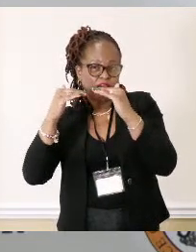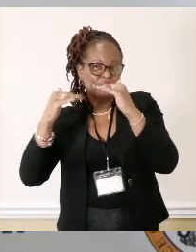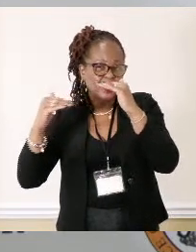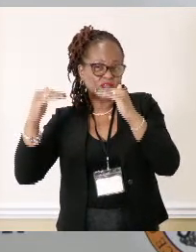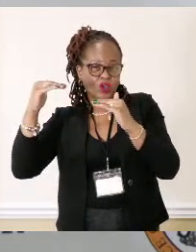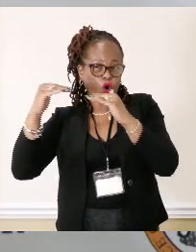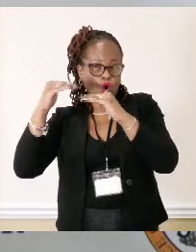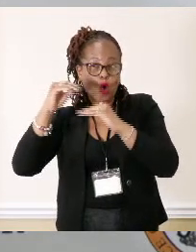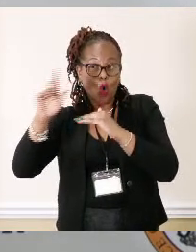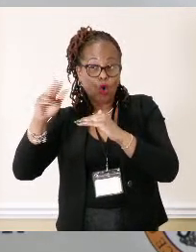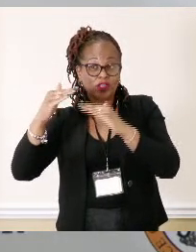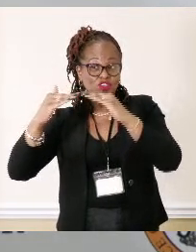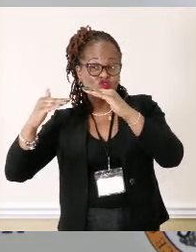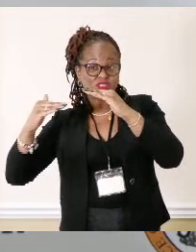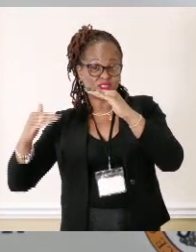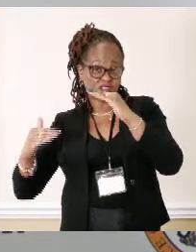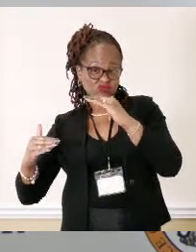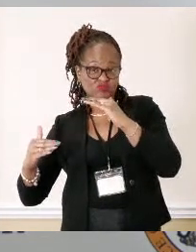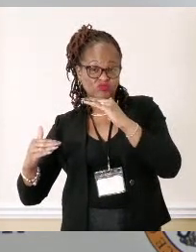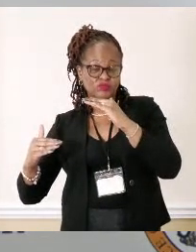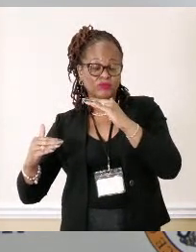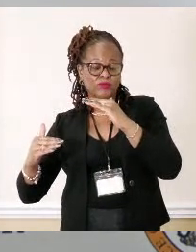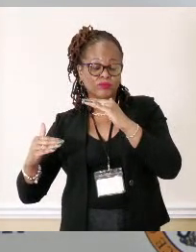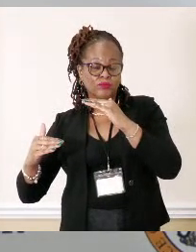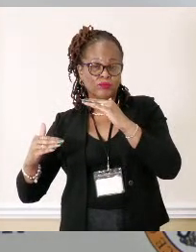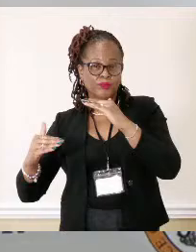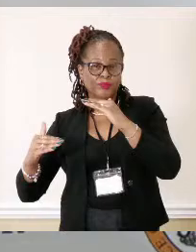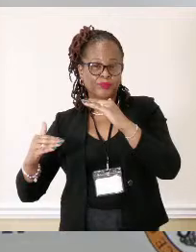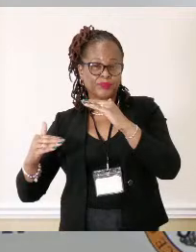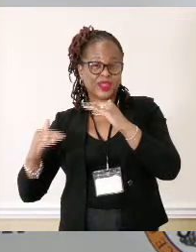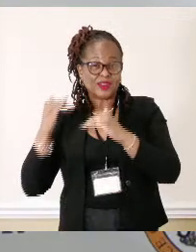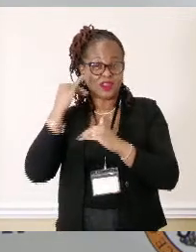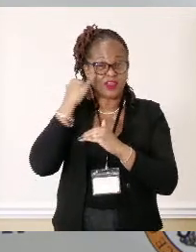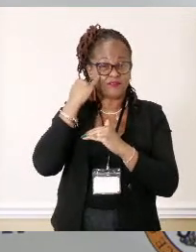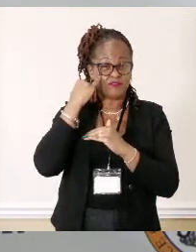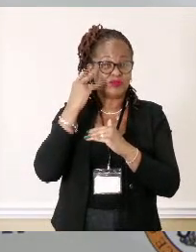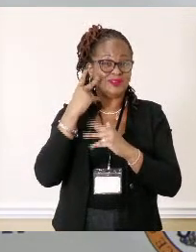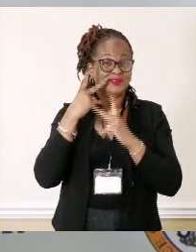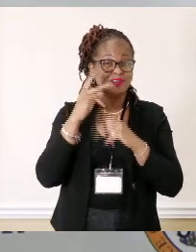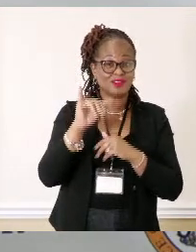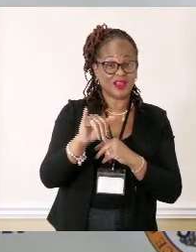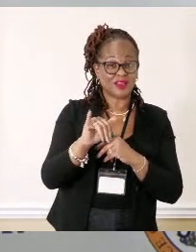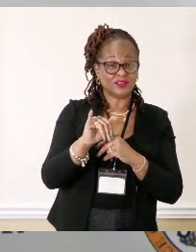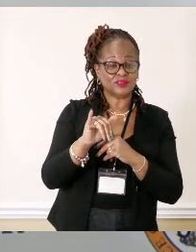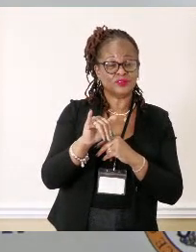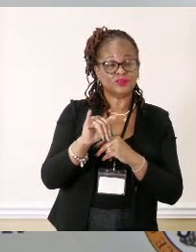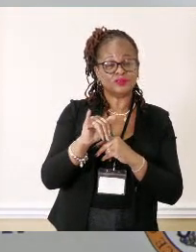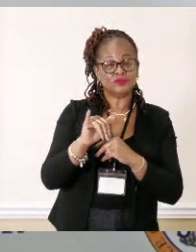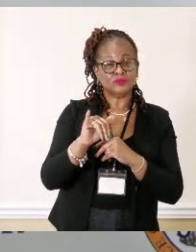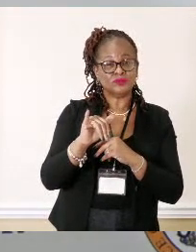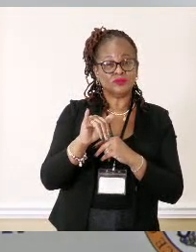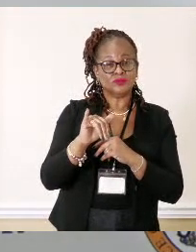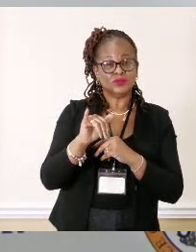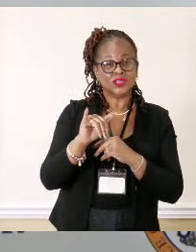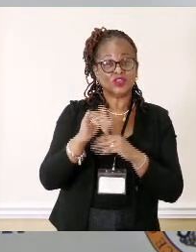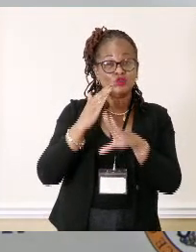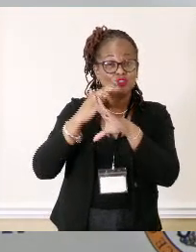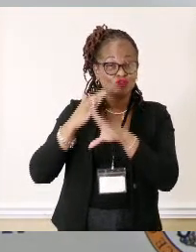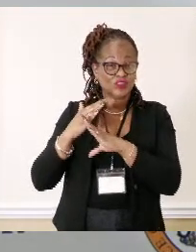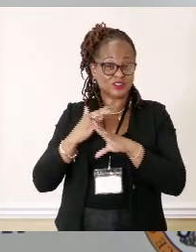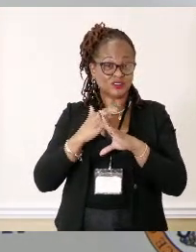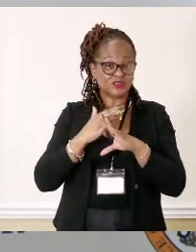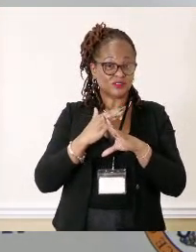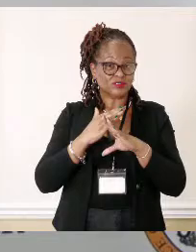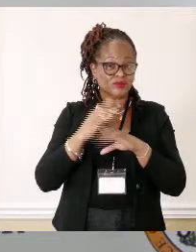or decreasing. And if we see that, and the restrictive